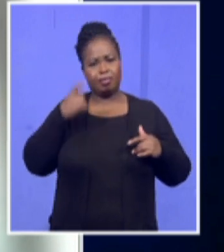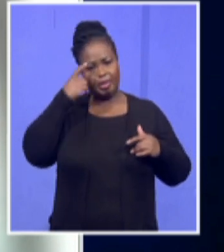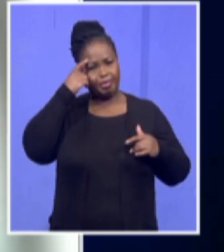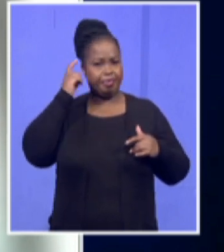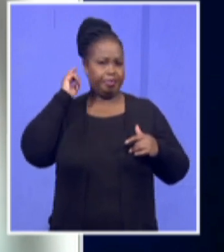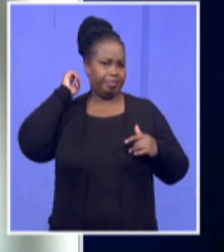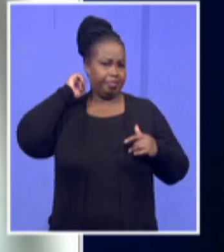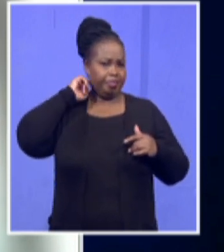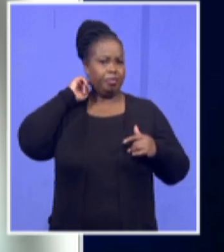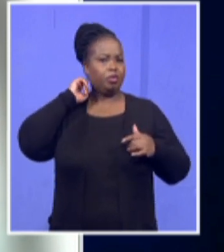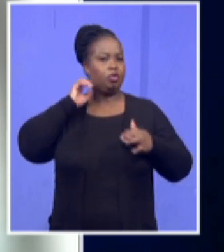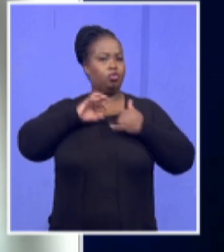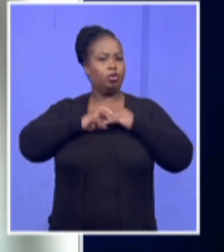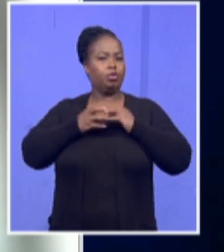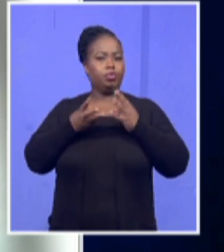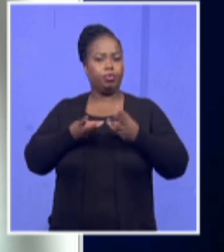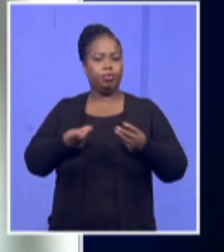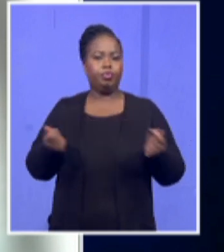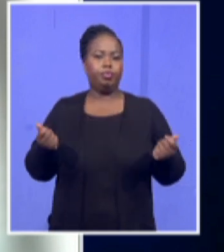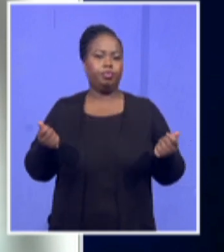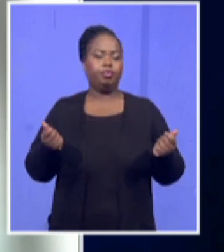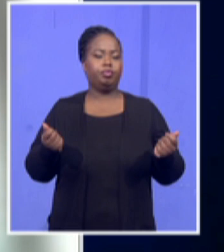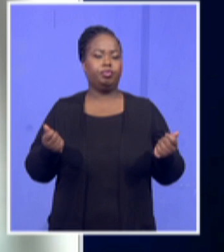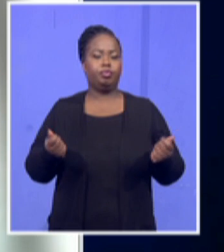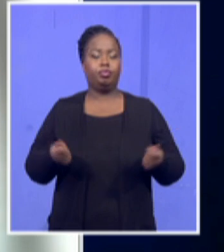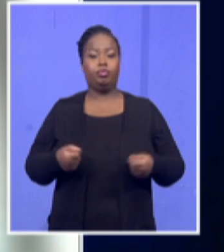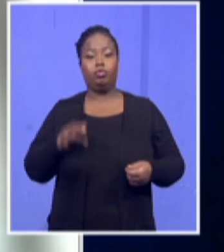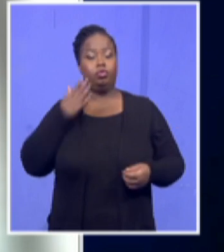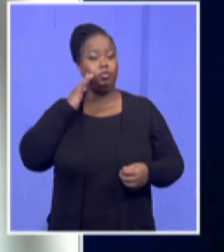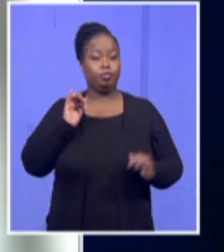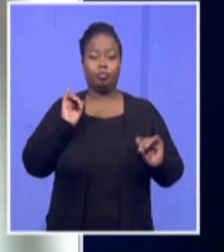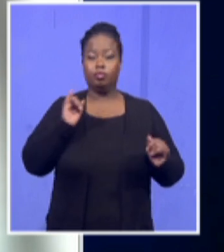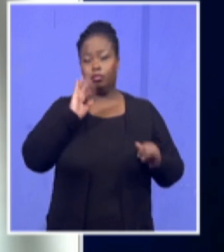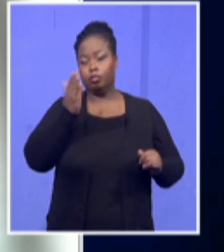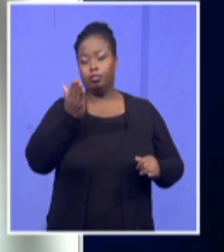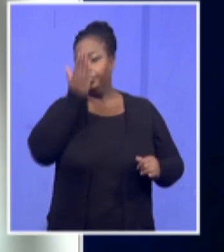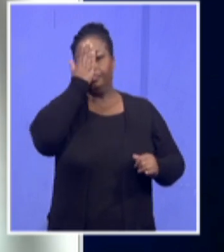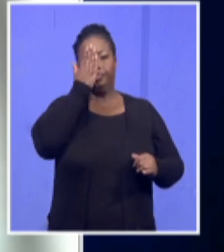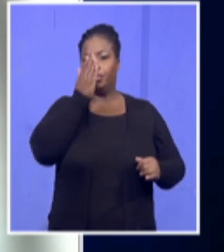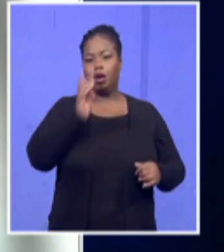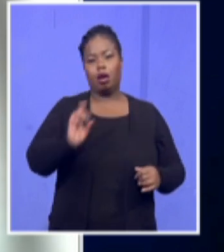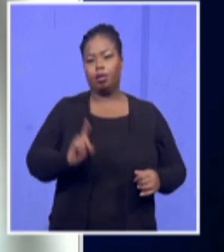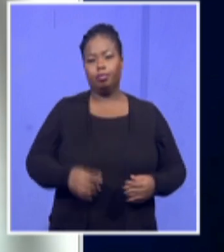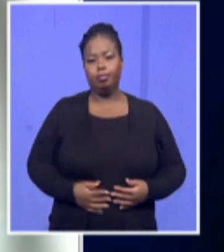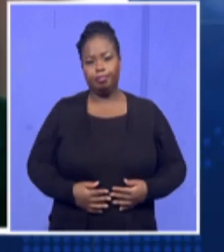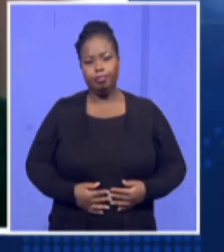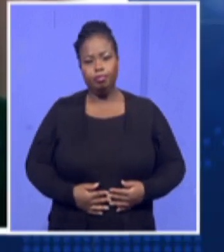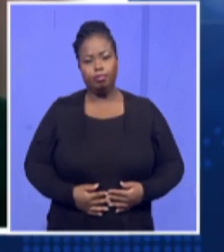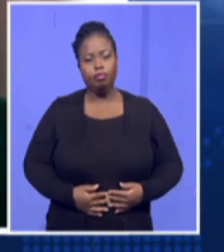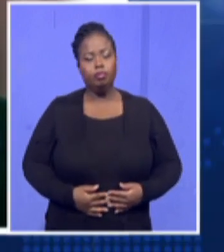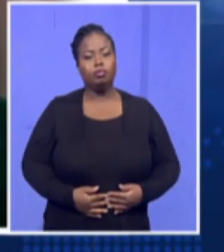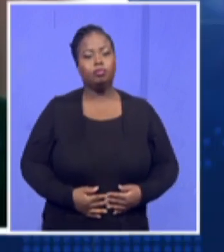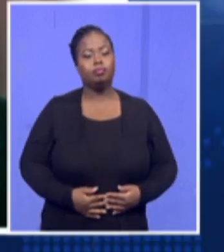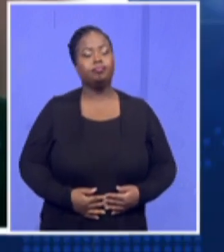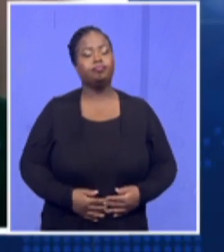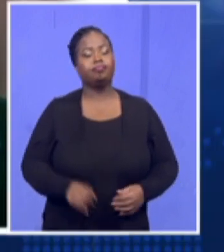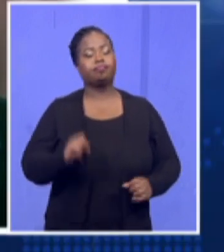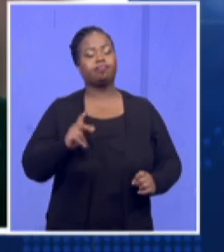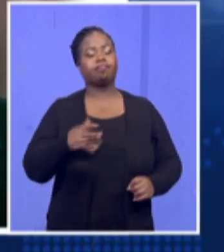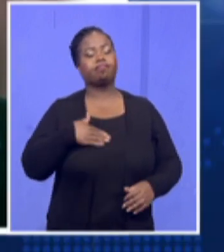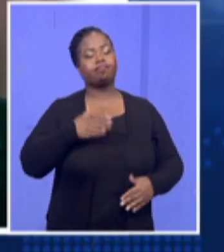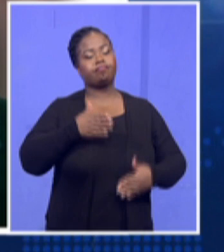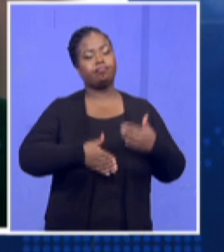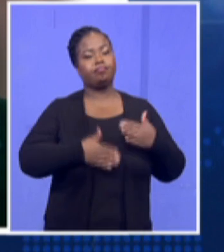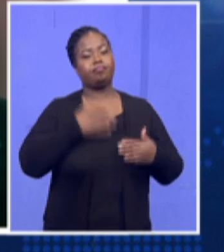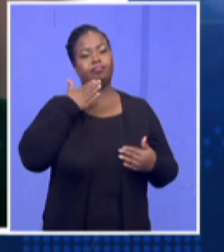and addressed accordingly, not at the end when there's a huge problem. Yeah. Well, let's leave it there. But thank you so much